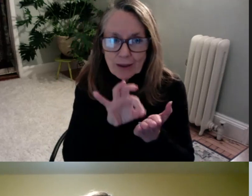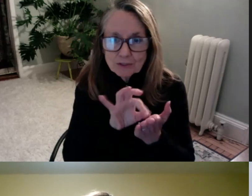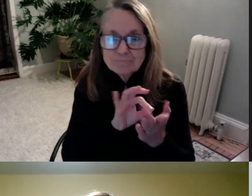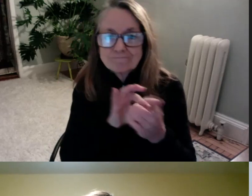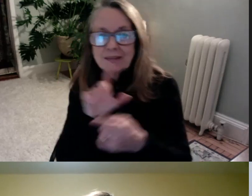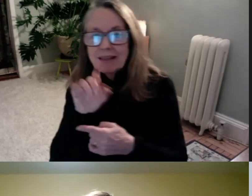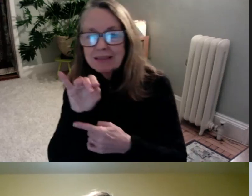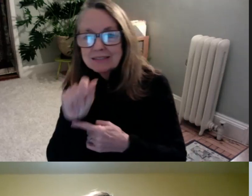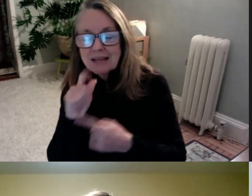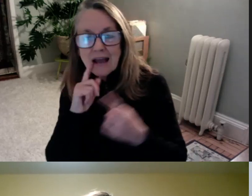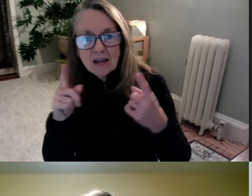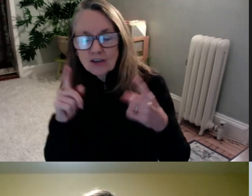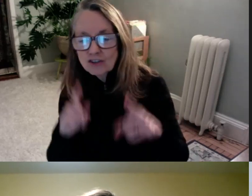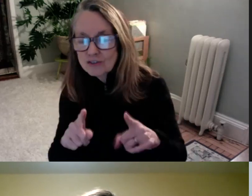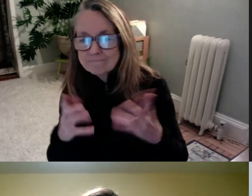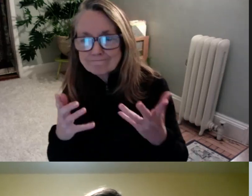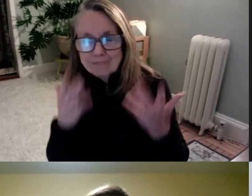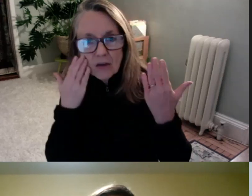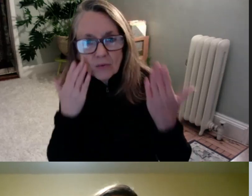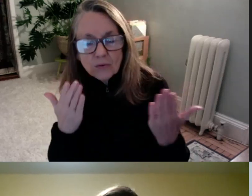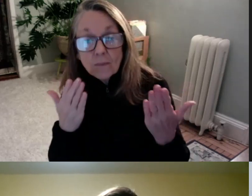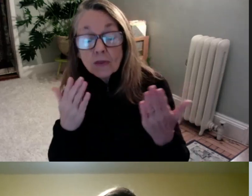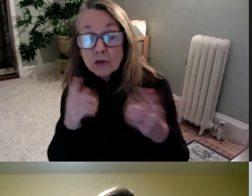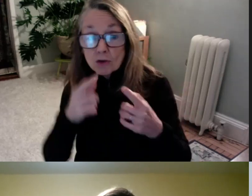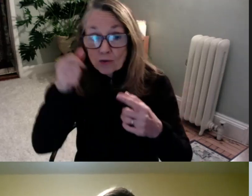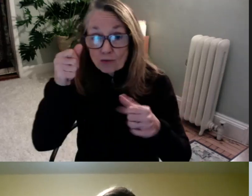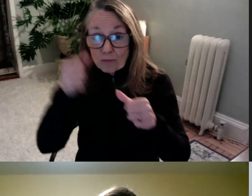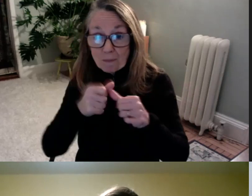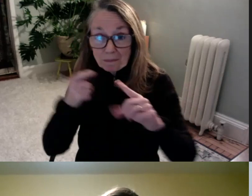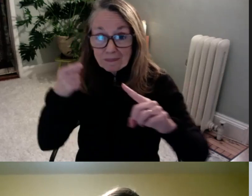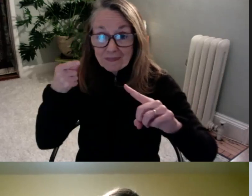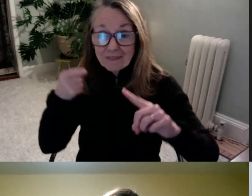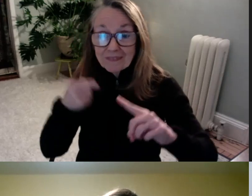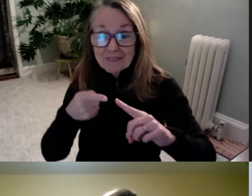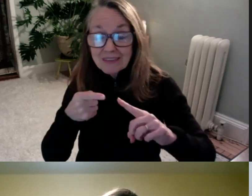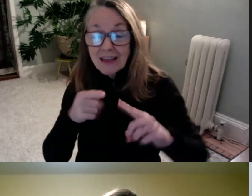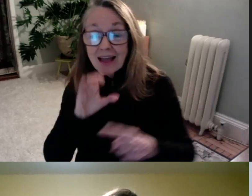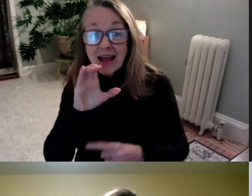correct. I agree. And just remember, at the heart of it, claims data is billing